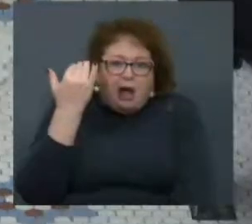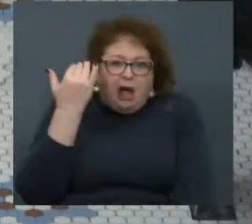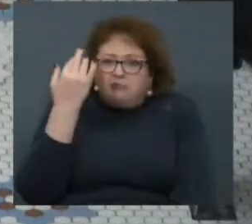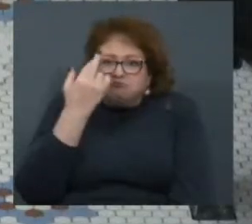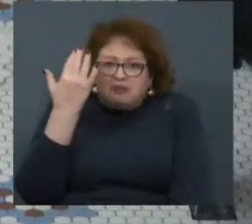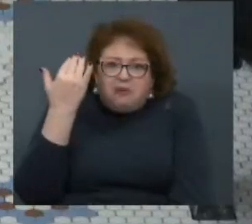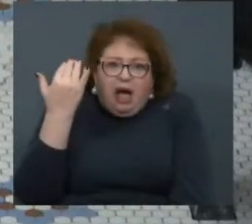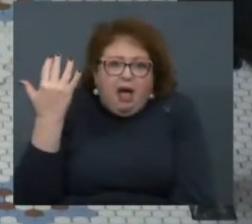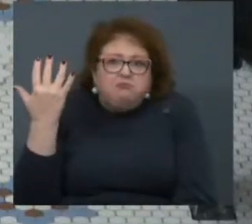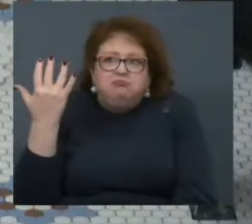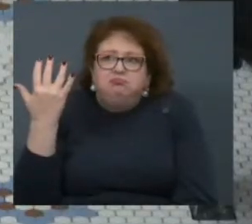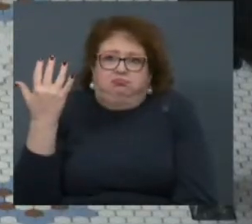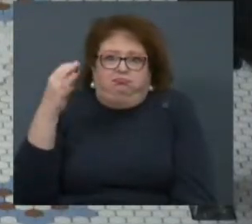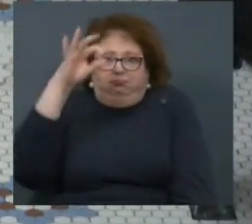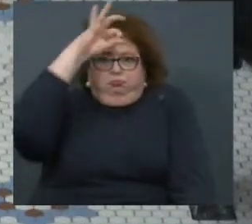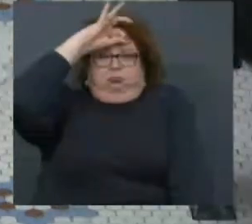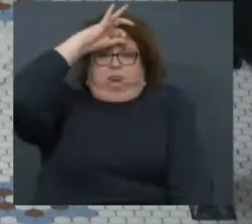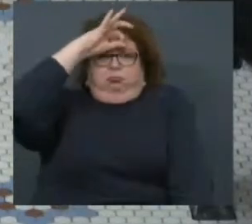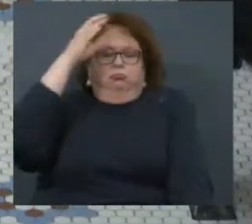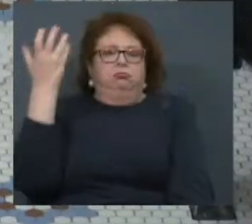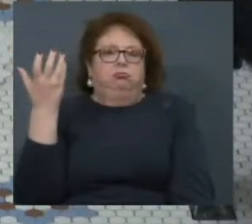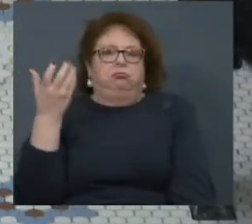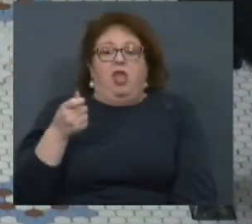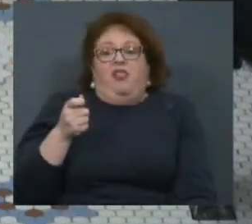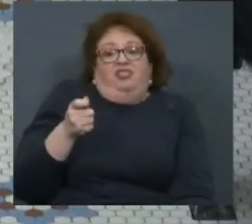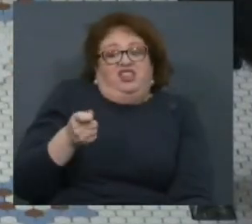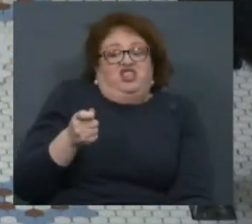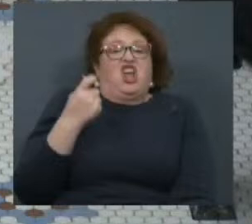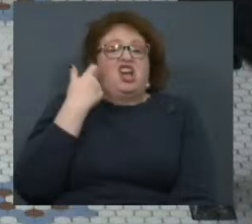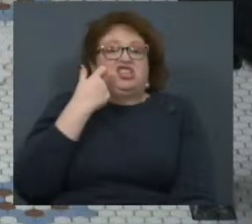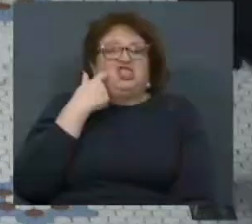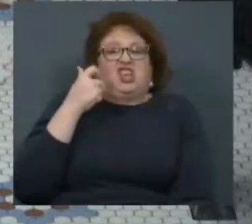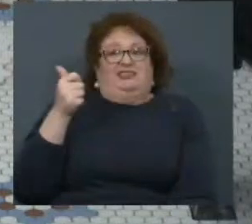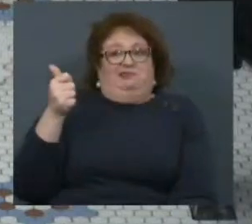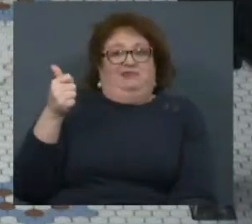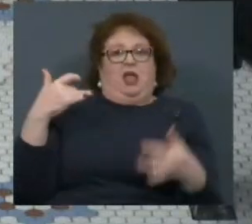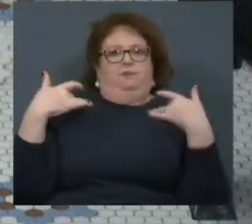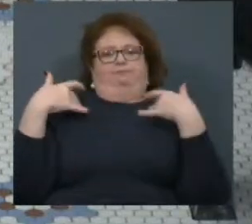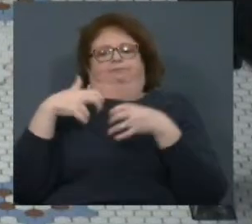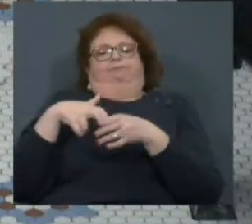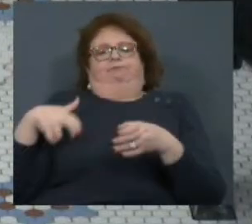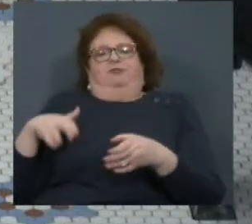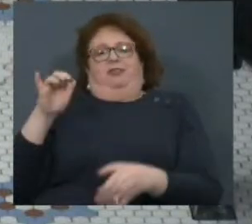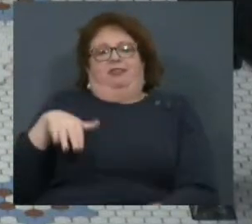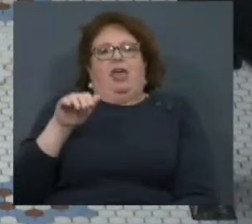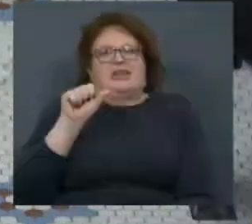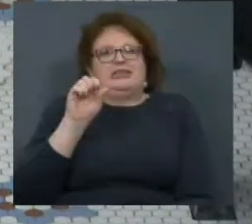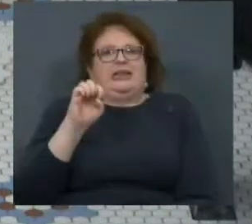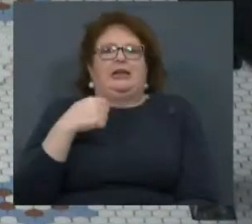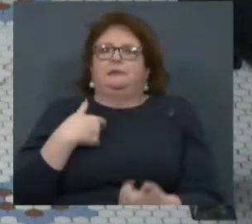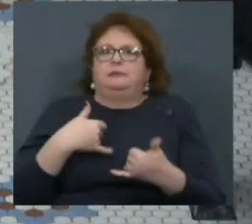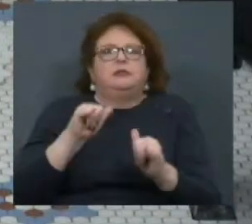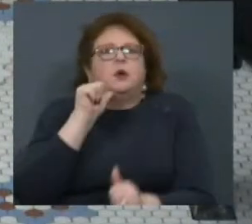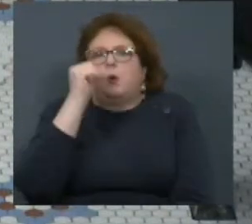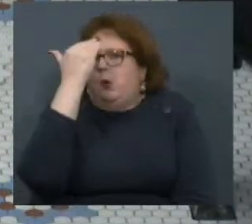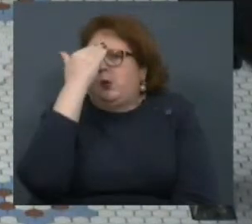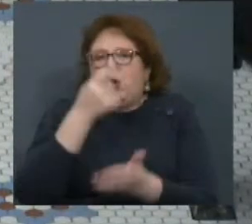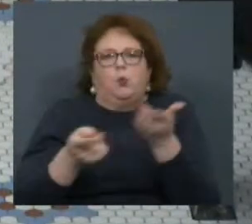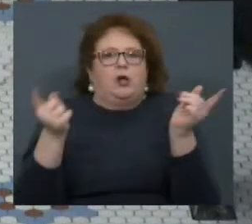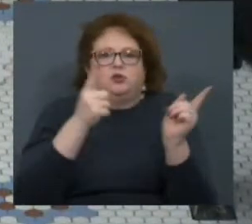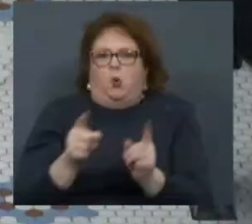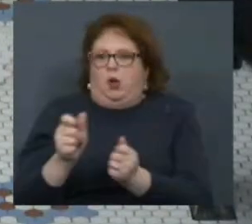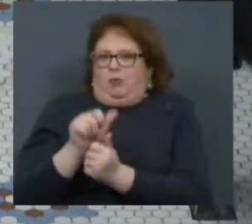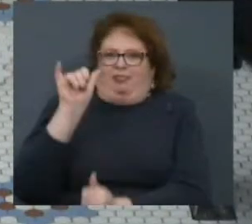still don't know. Actually, the judge just recused himself from this case. I'm not sure what's going on with that case years later, but I do know that